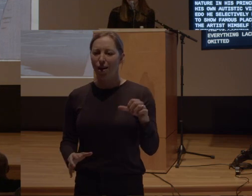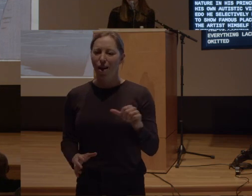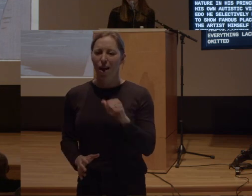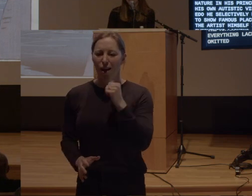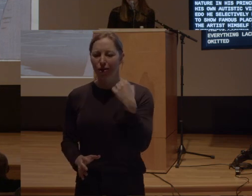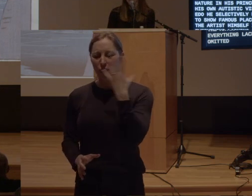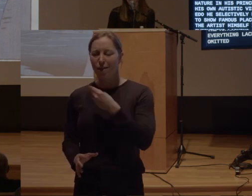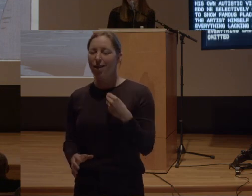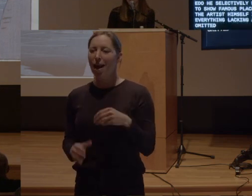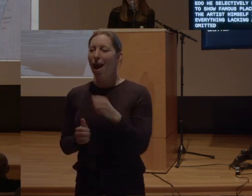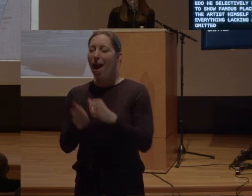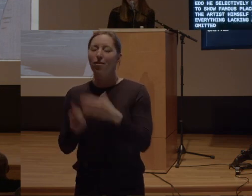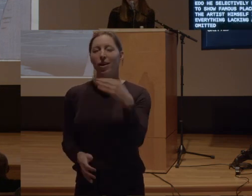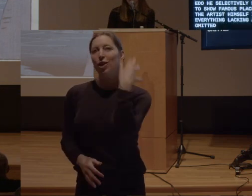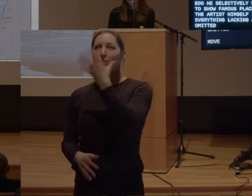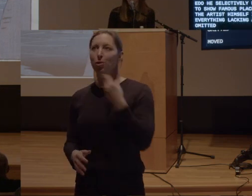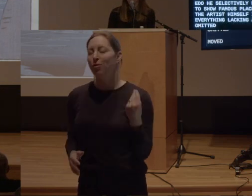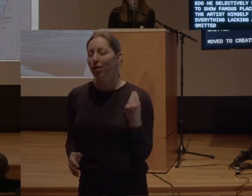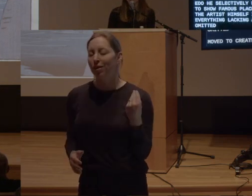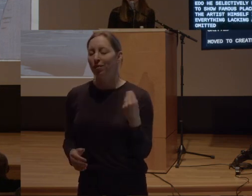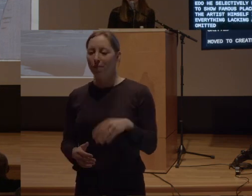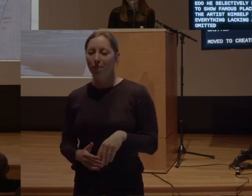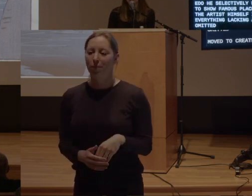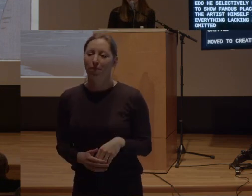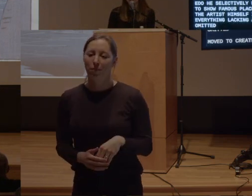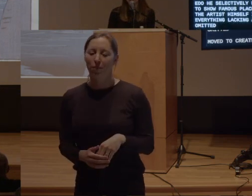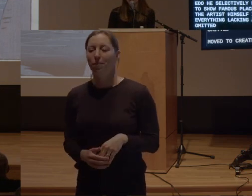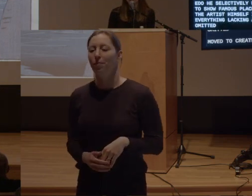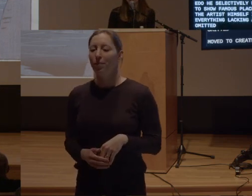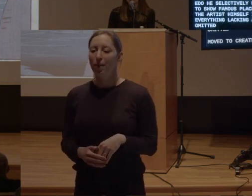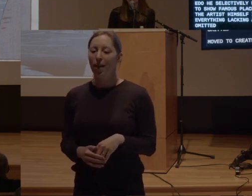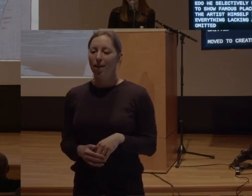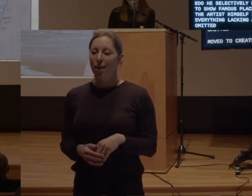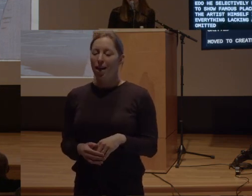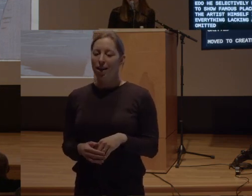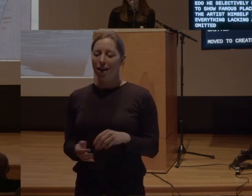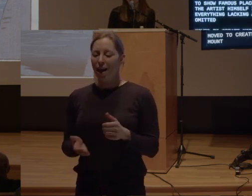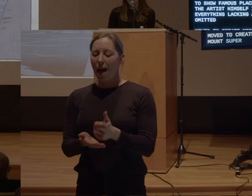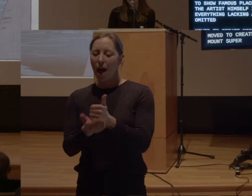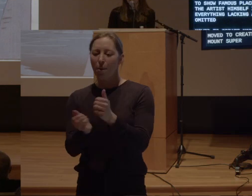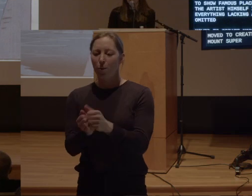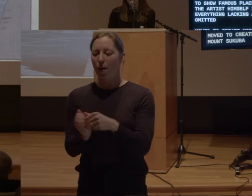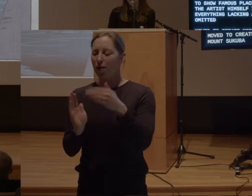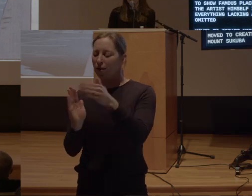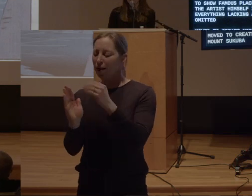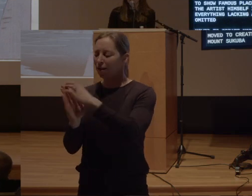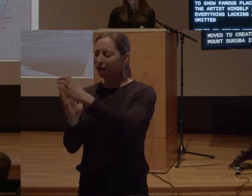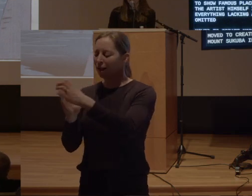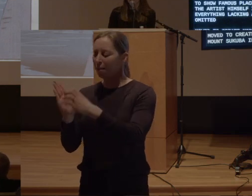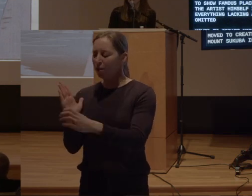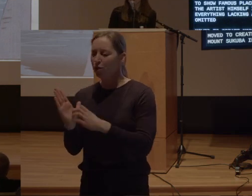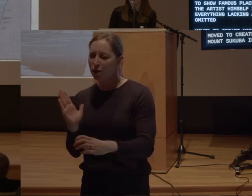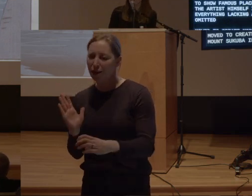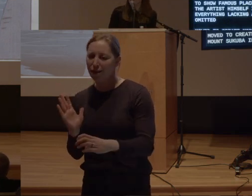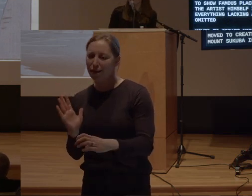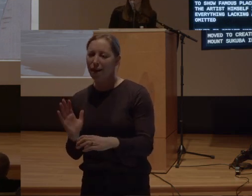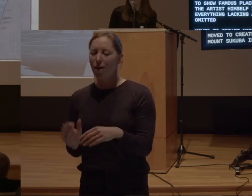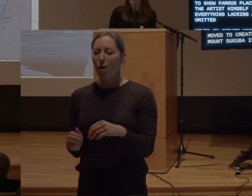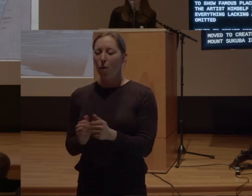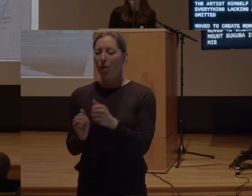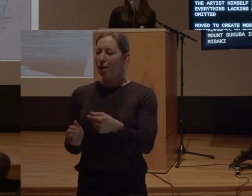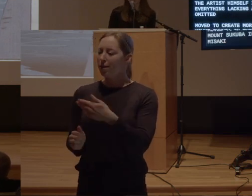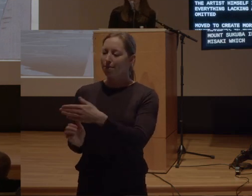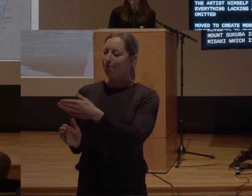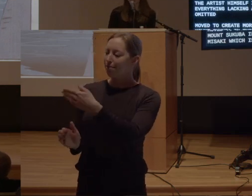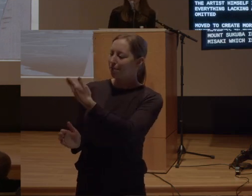Mountains were literally moved to create more pleasing compositions, as in Mount Tsukuba, in the print of Suijin Grove and Masaki, which is shown on